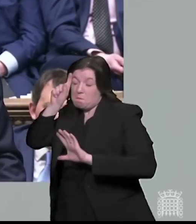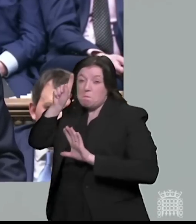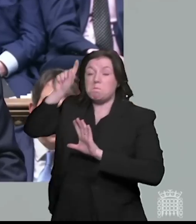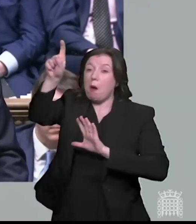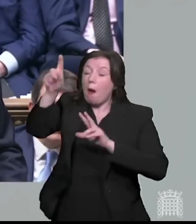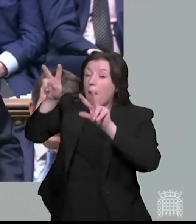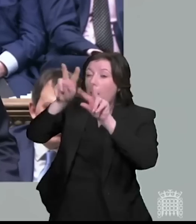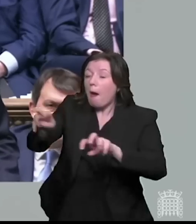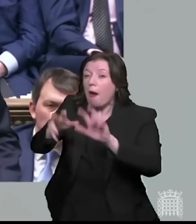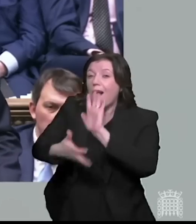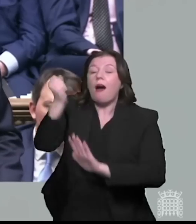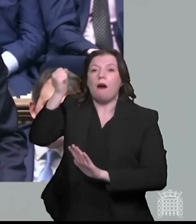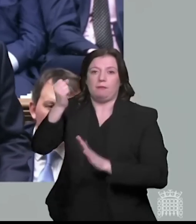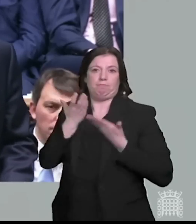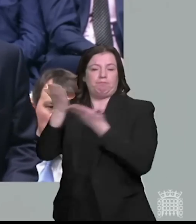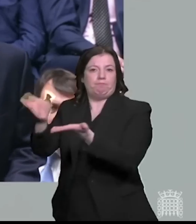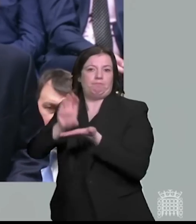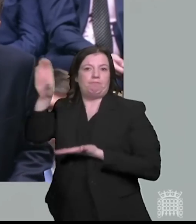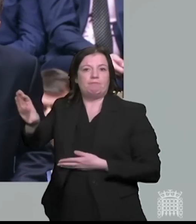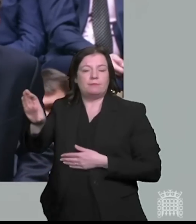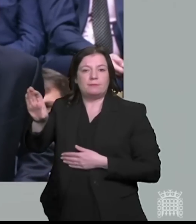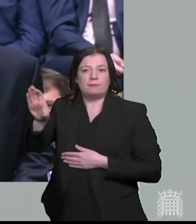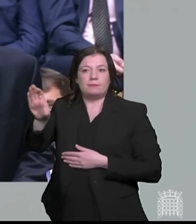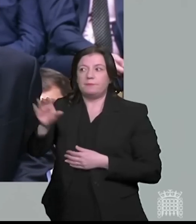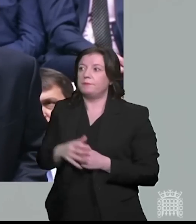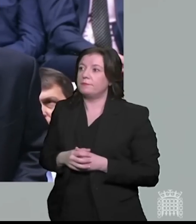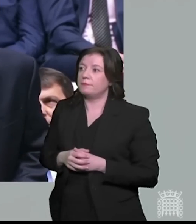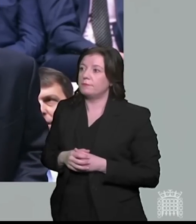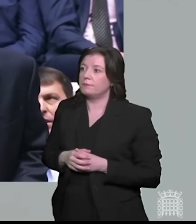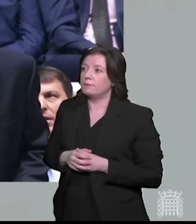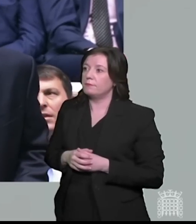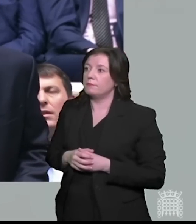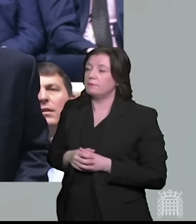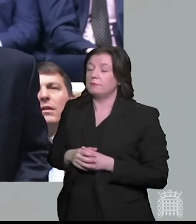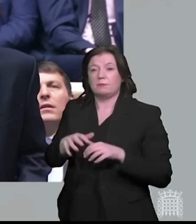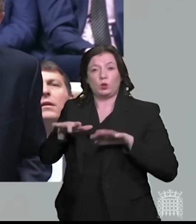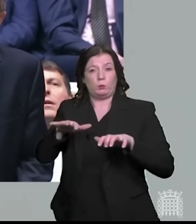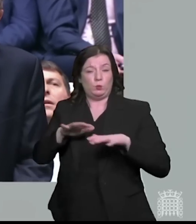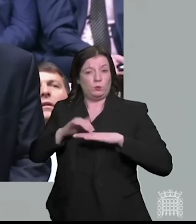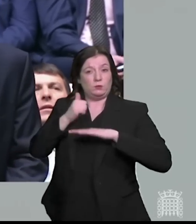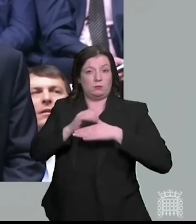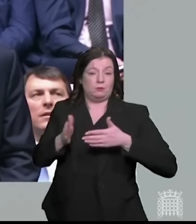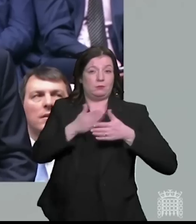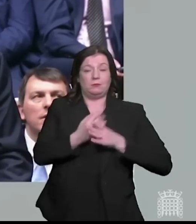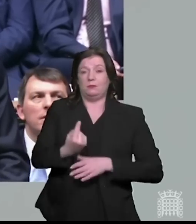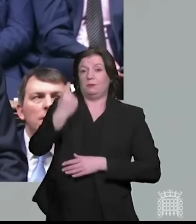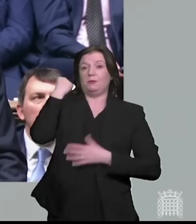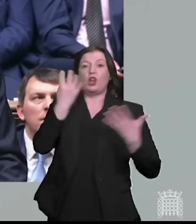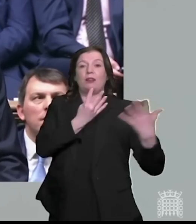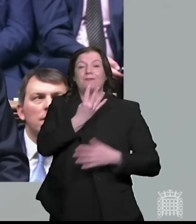AI research. The world's first stored programme computer was built at the University of Manchester